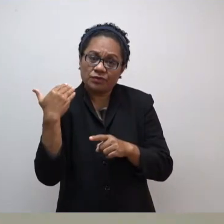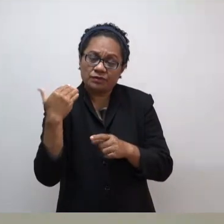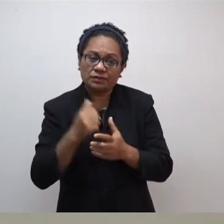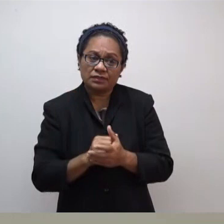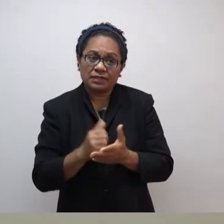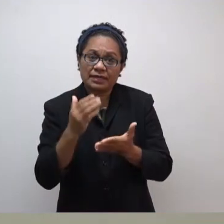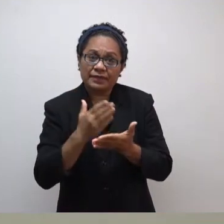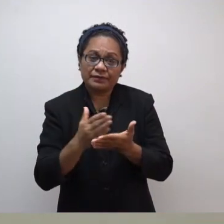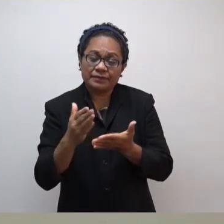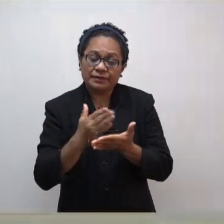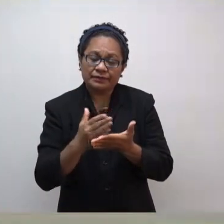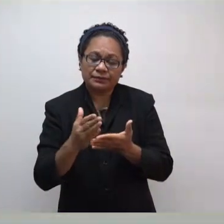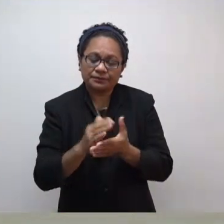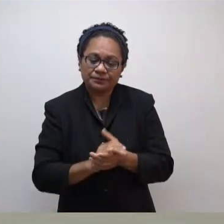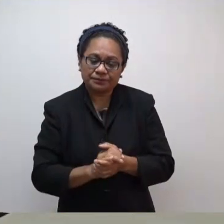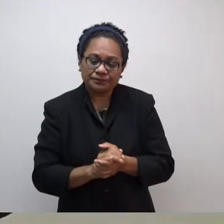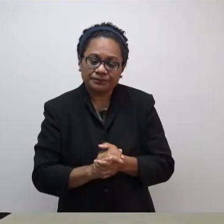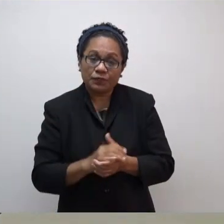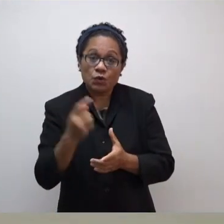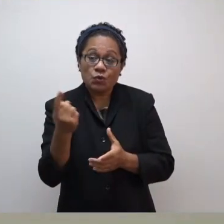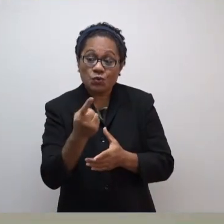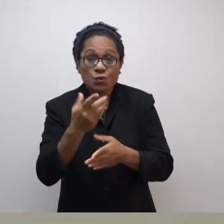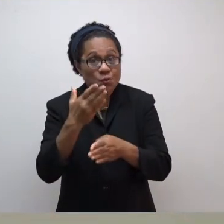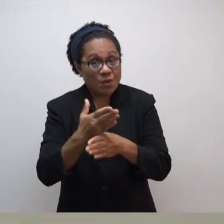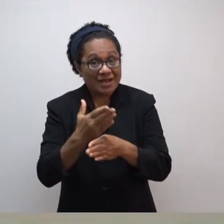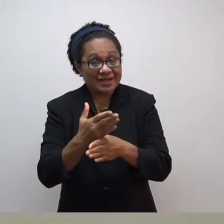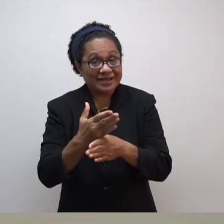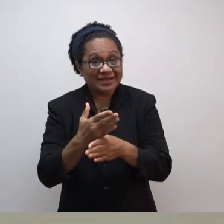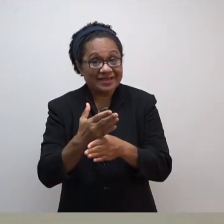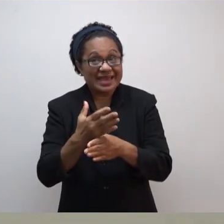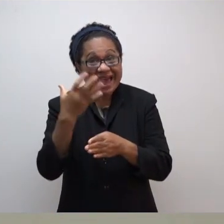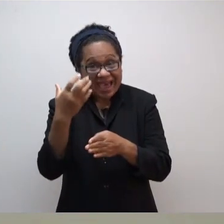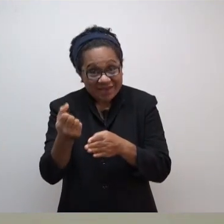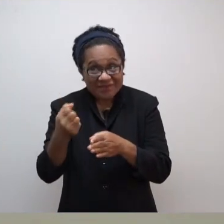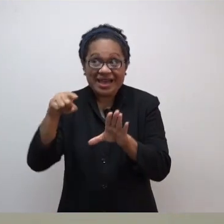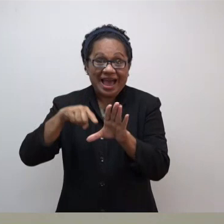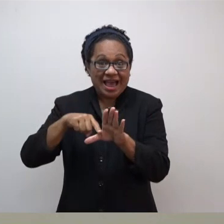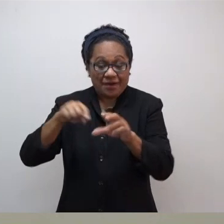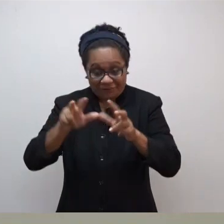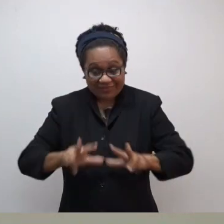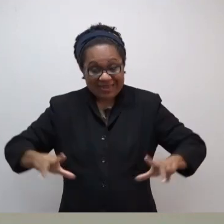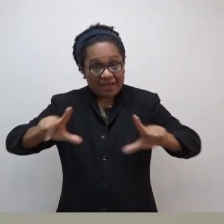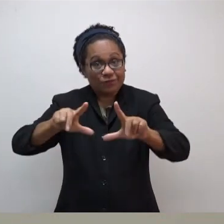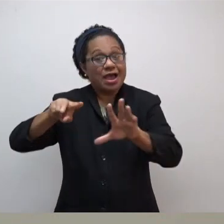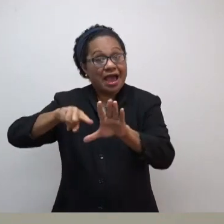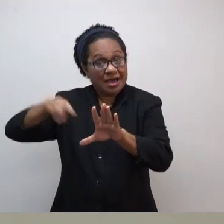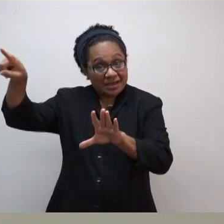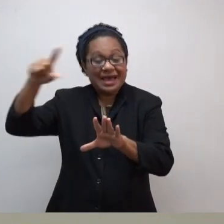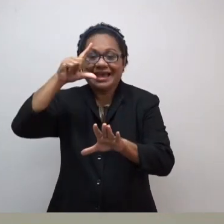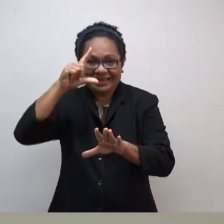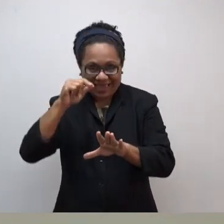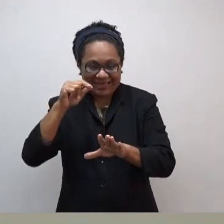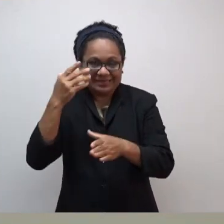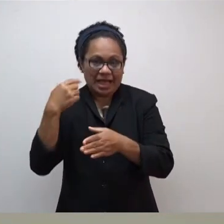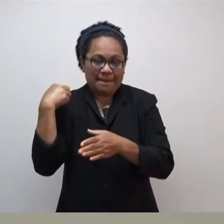FNPF scheme, those in the formal sector outside Viti Levu are also eligible,